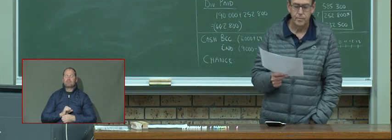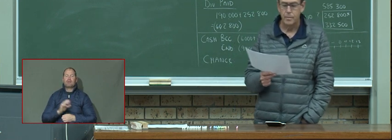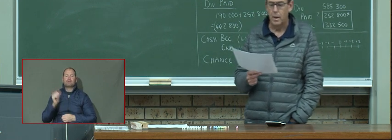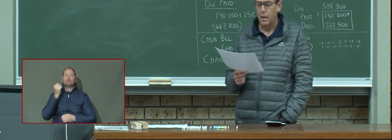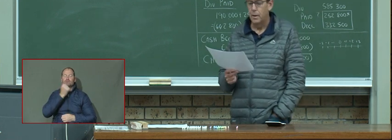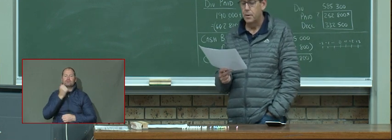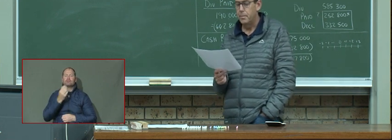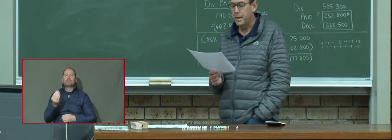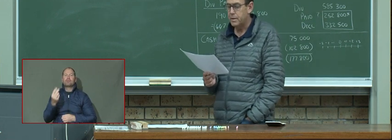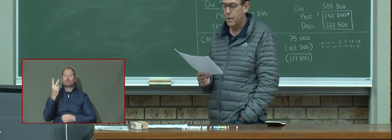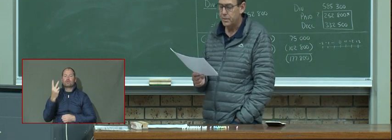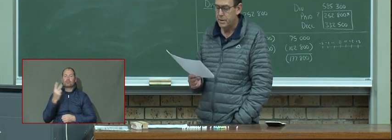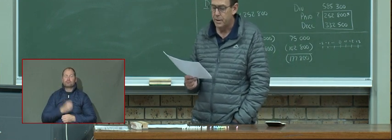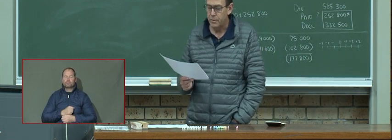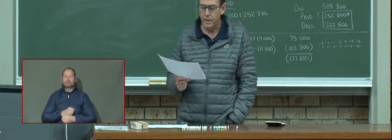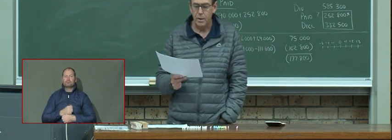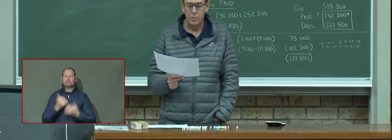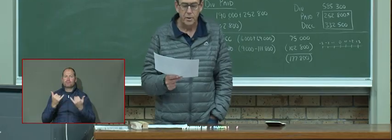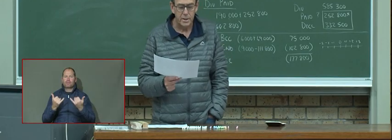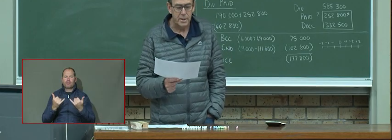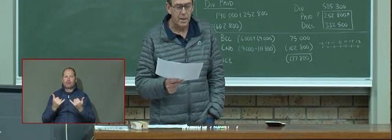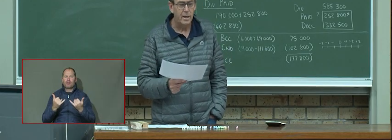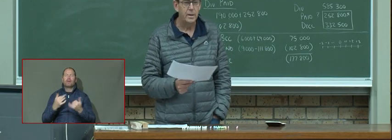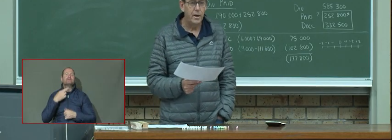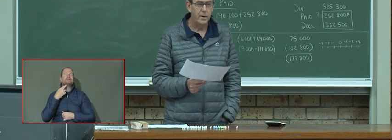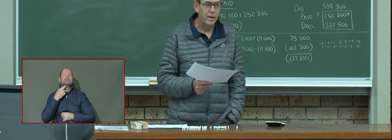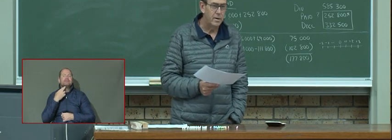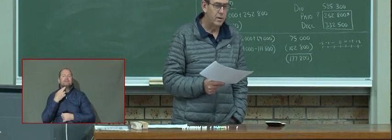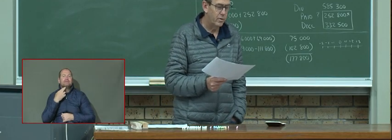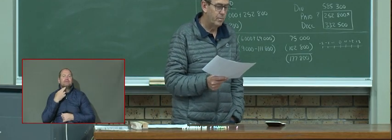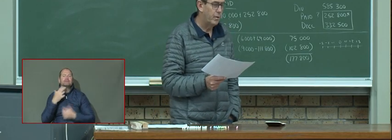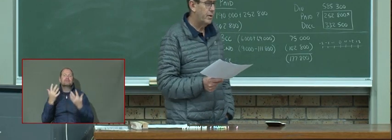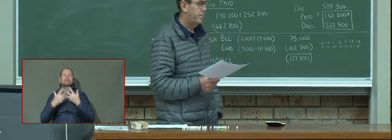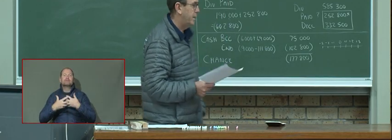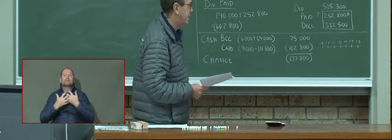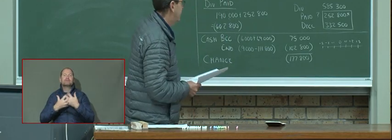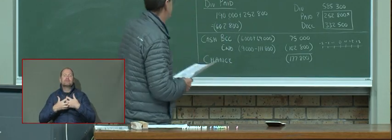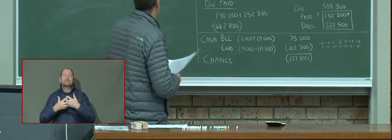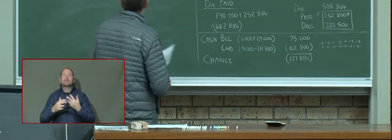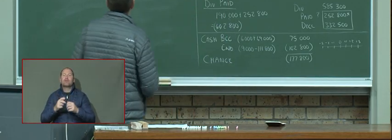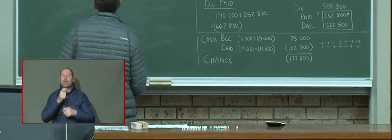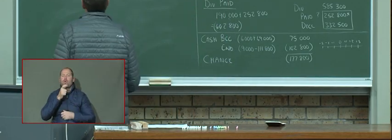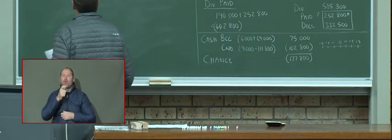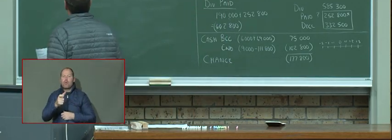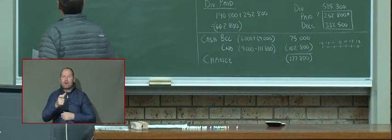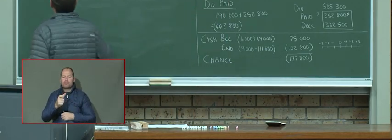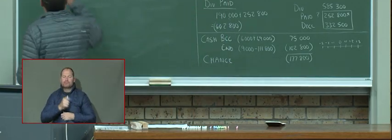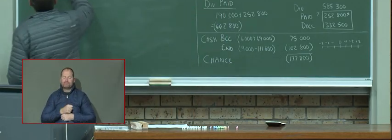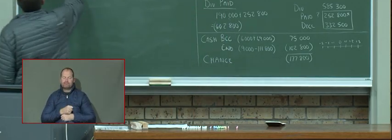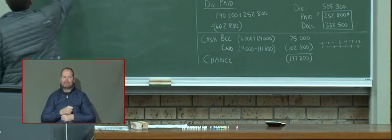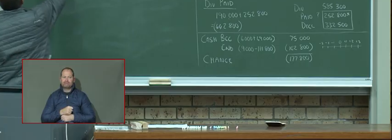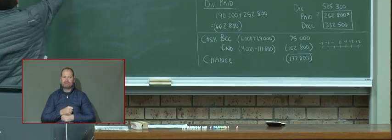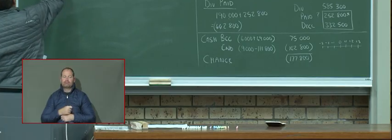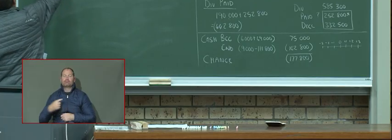2, comment on the degree of risk and gearing of both companies. So we want